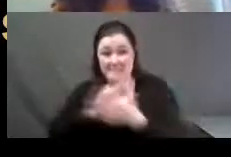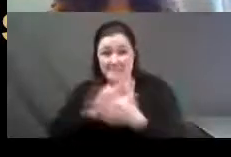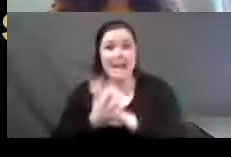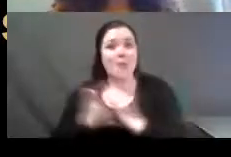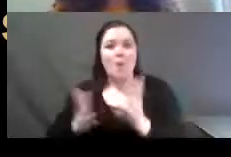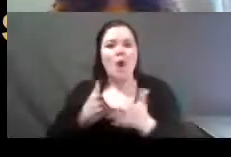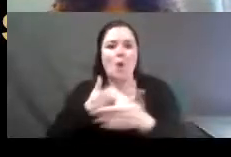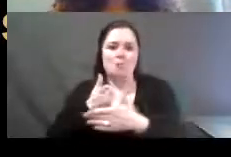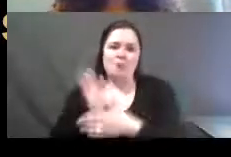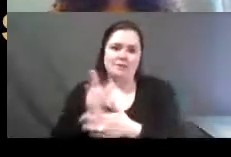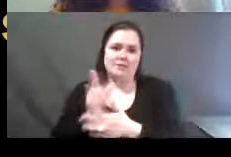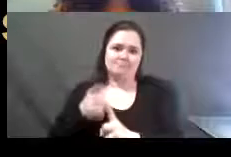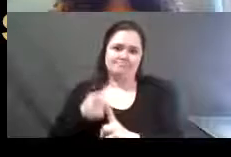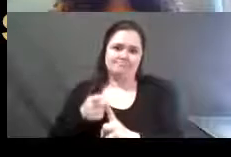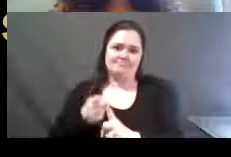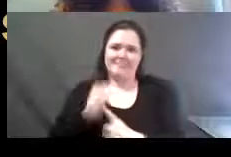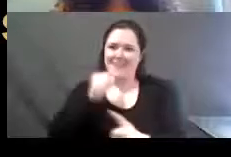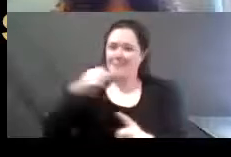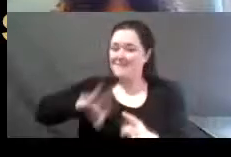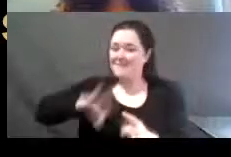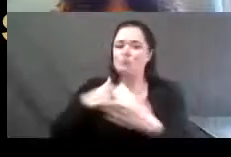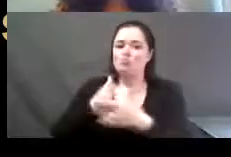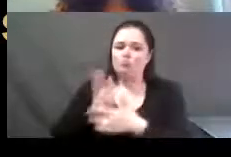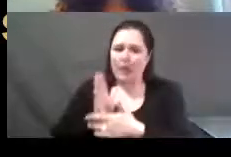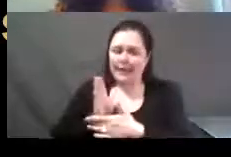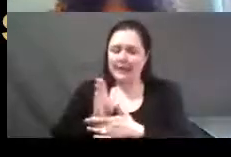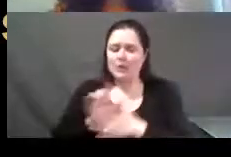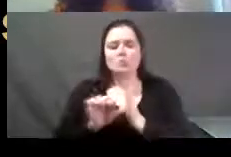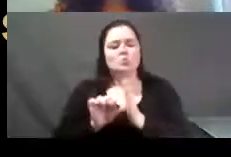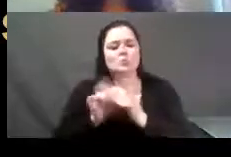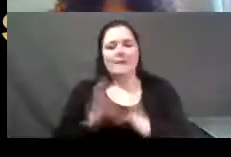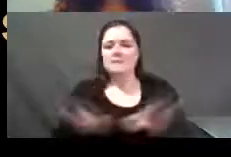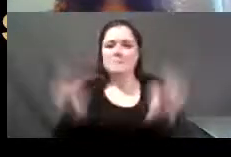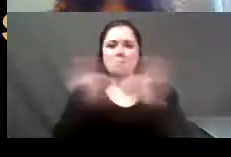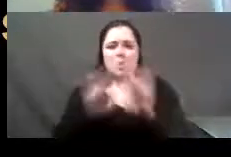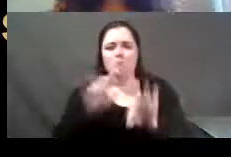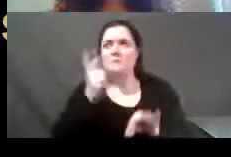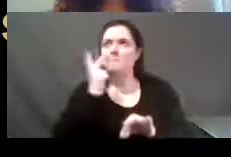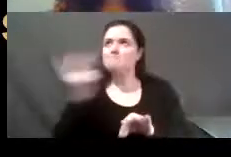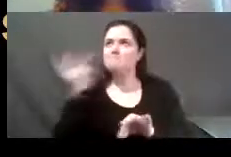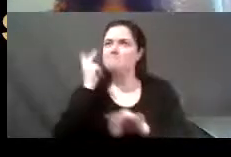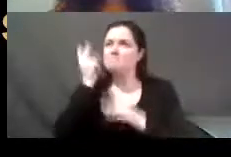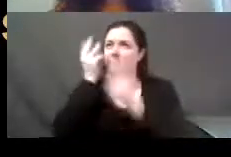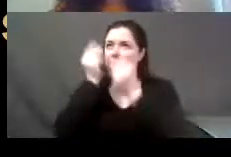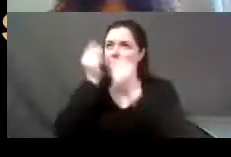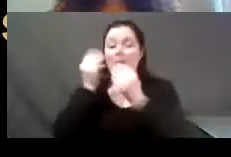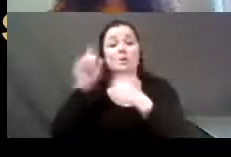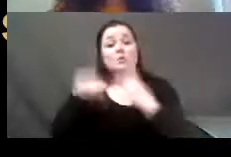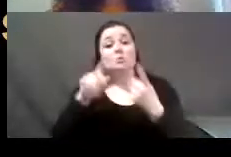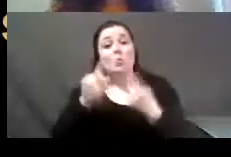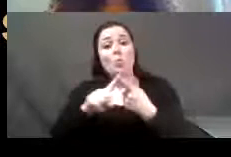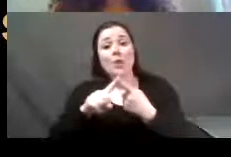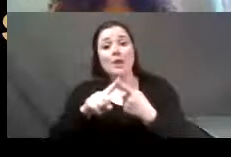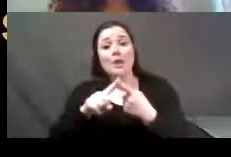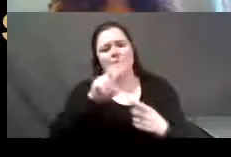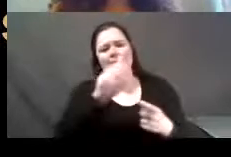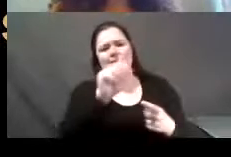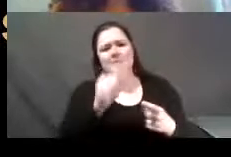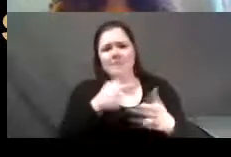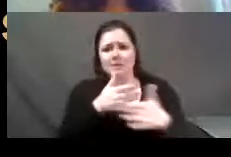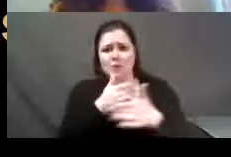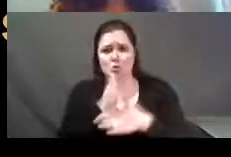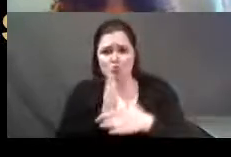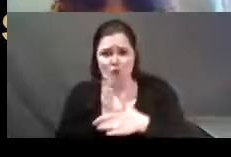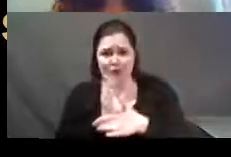And I think that's so important to think about because when you look at disability rights, oftentimes